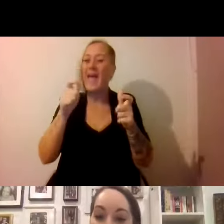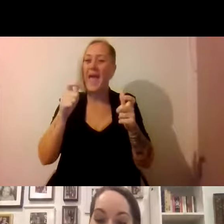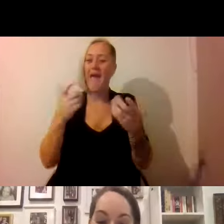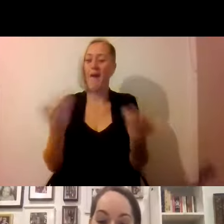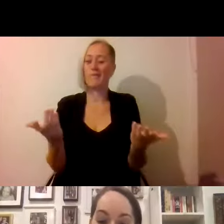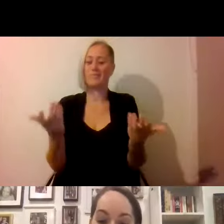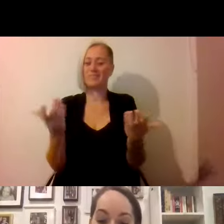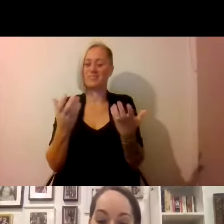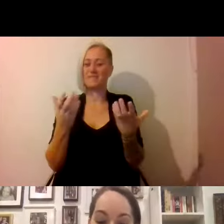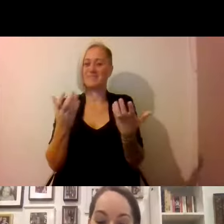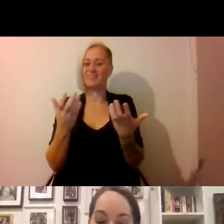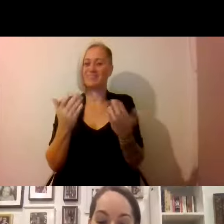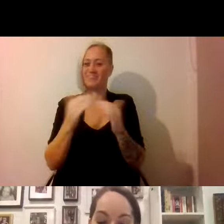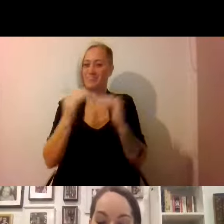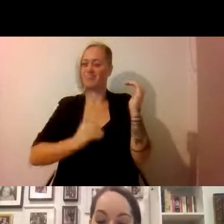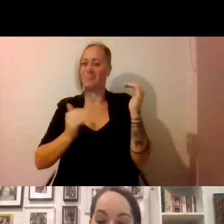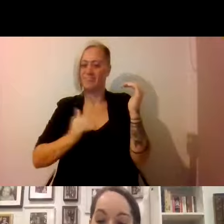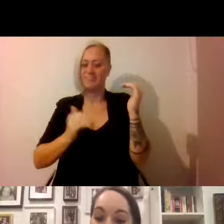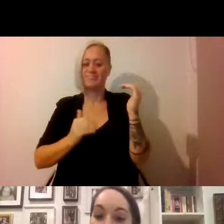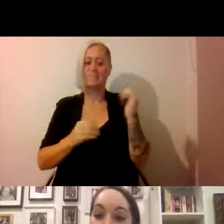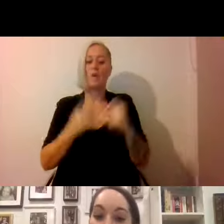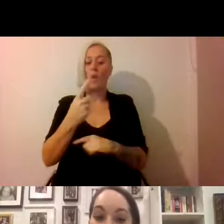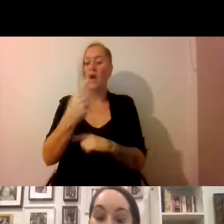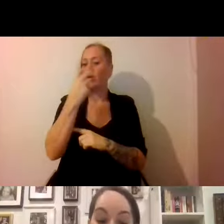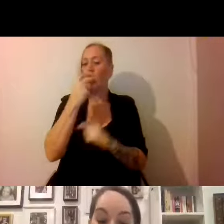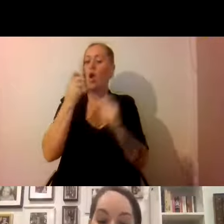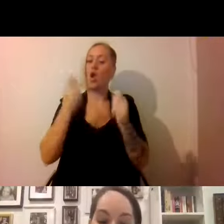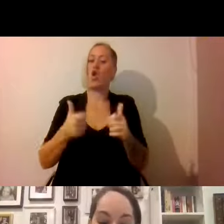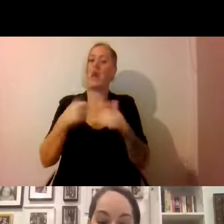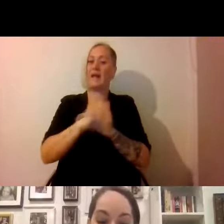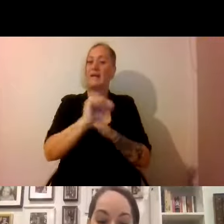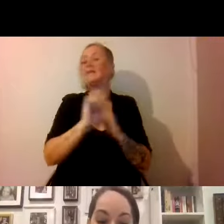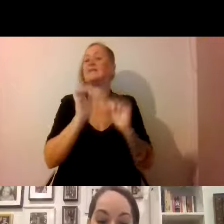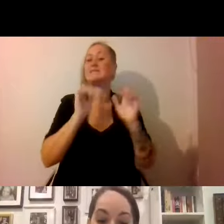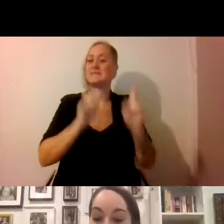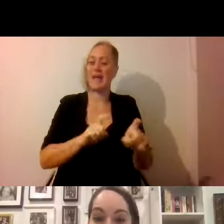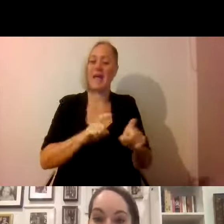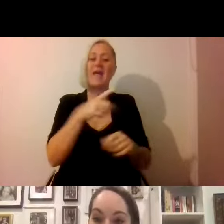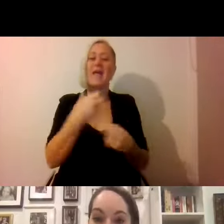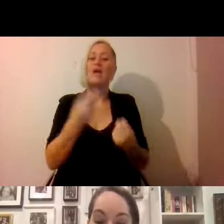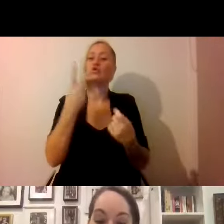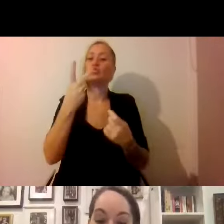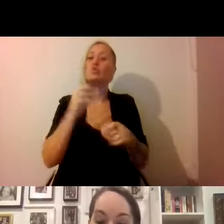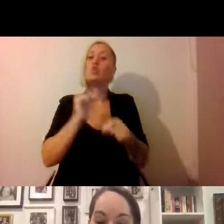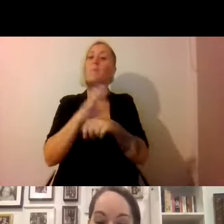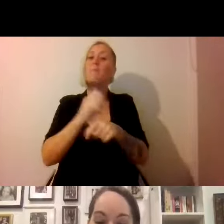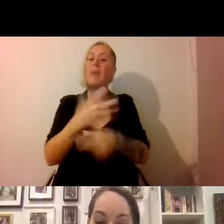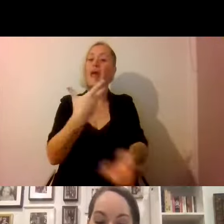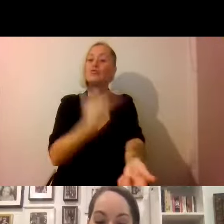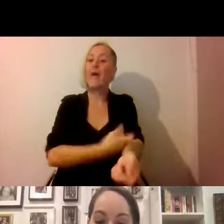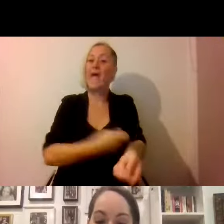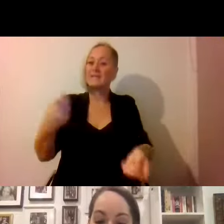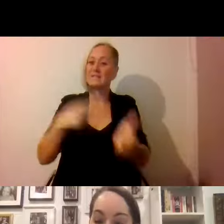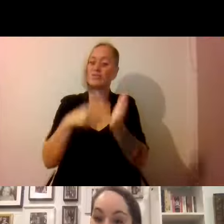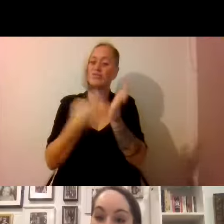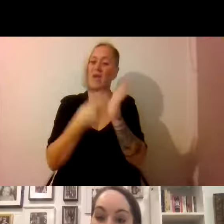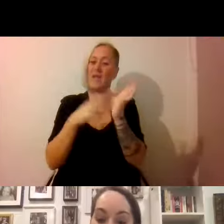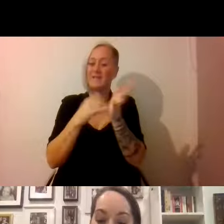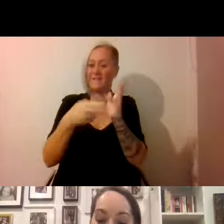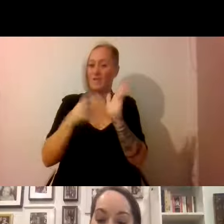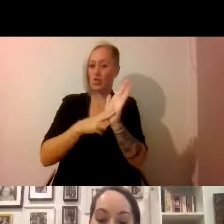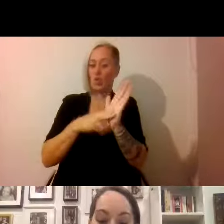One night, early in his hospital stay, Grandpa had 2 blood transfusions without knowing what was going on. By the